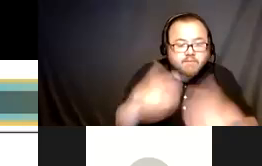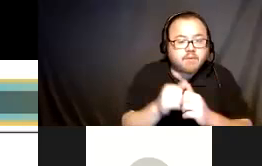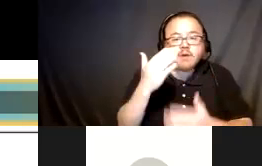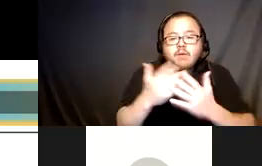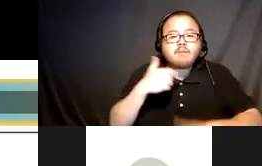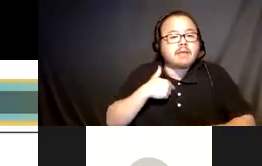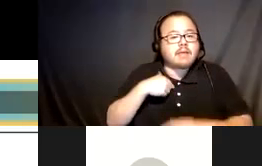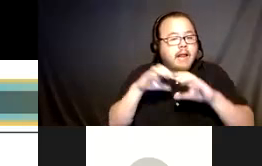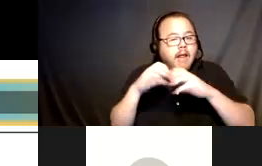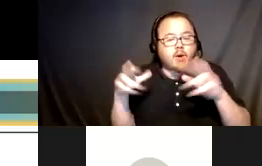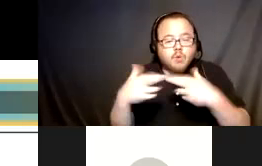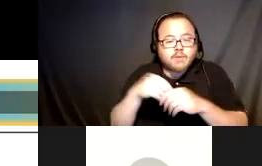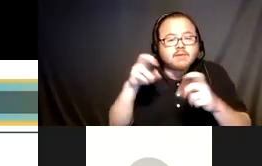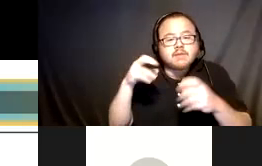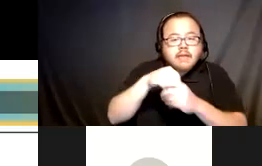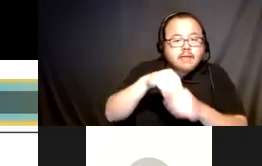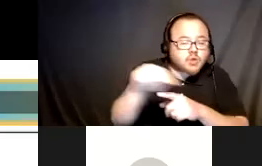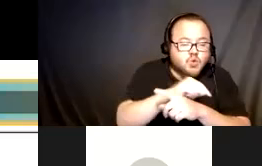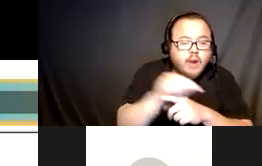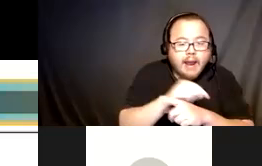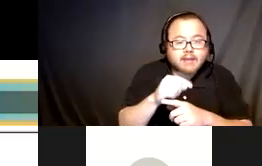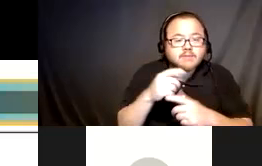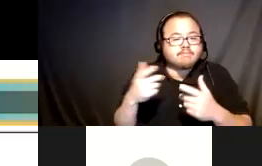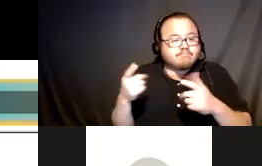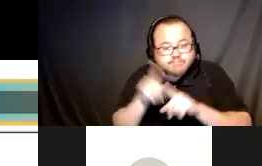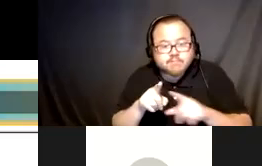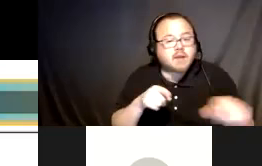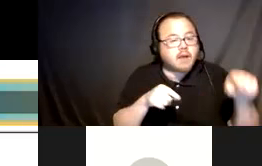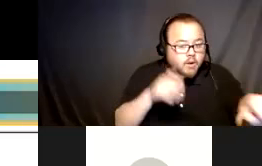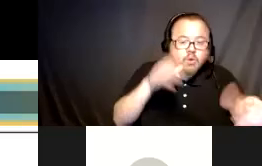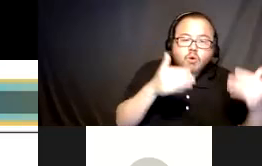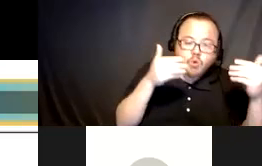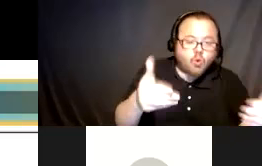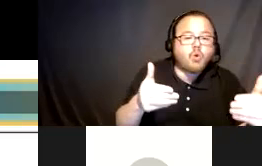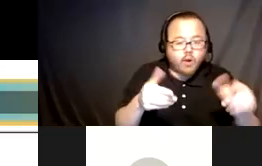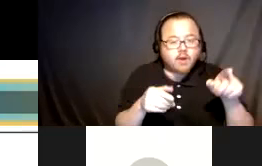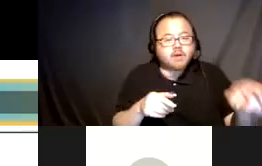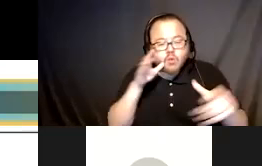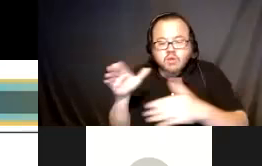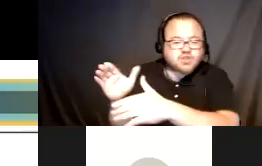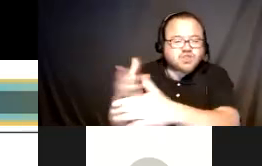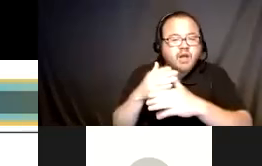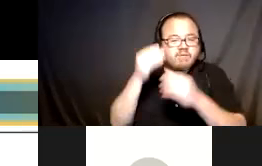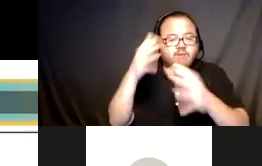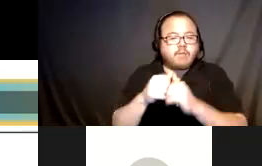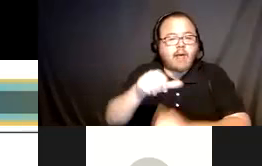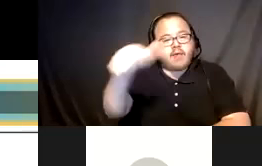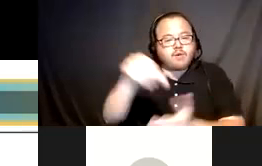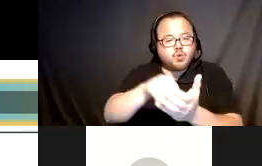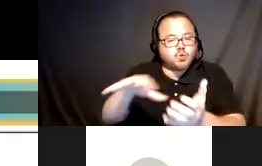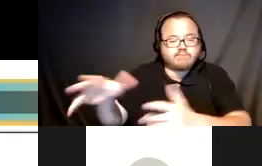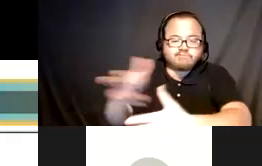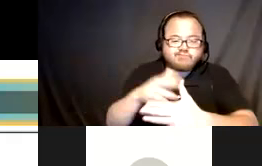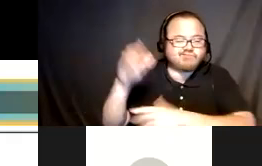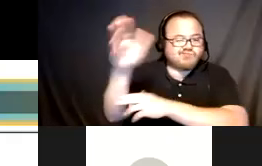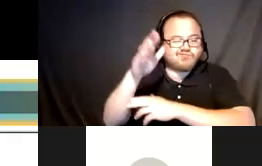the classroom that's with them in the training, then they'll go ahead and they will go ahead and share that information with those students to